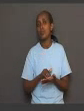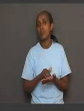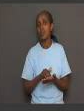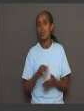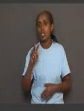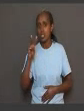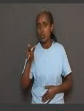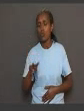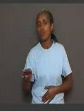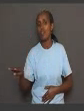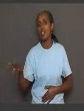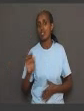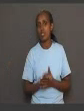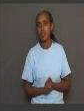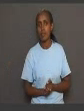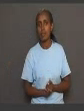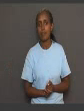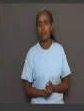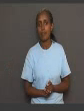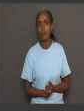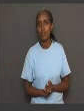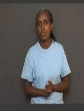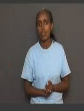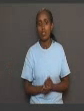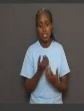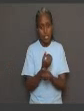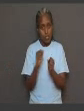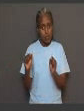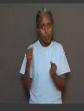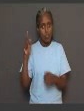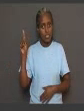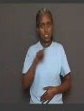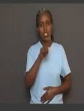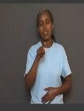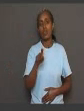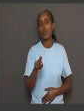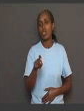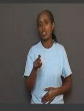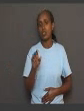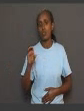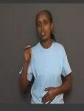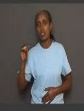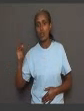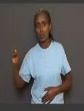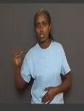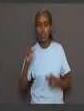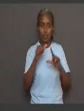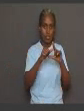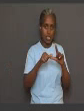the two vectors. Let us solve this equation for the cosine of the